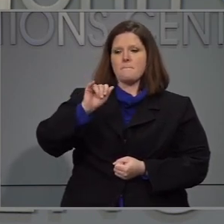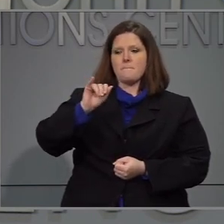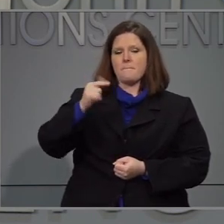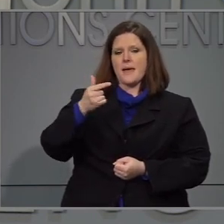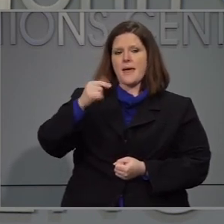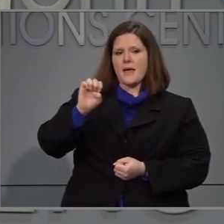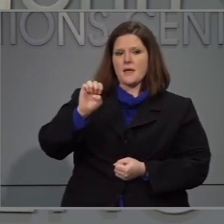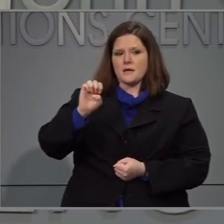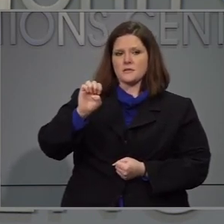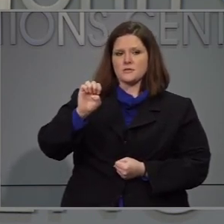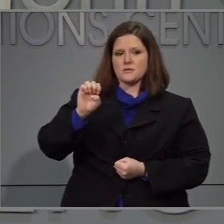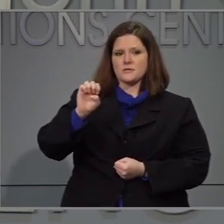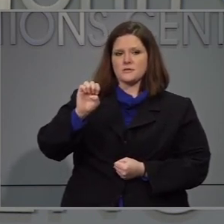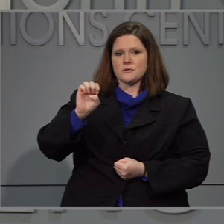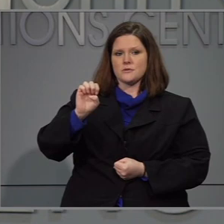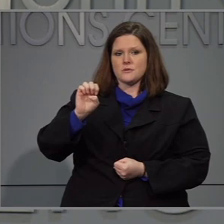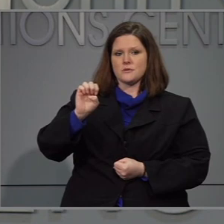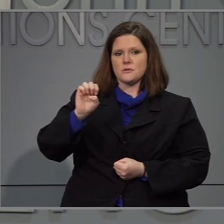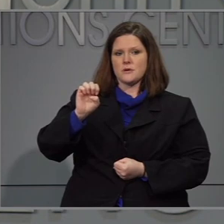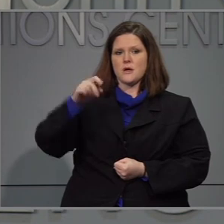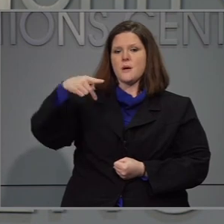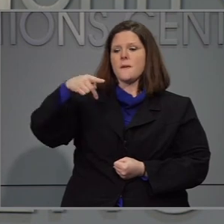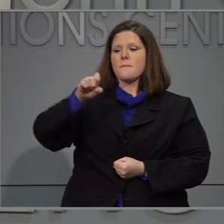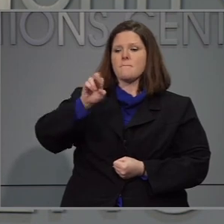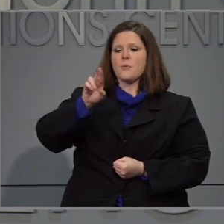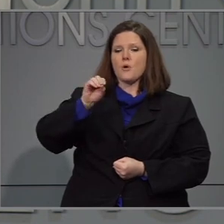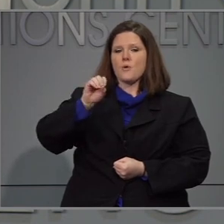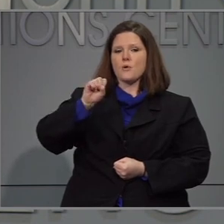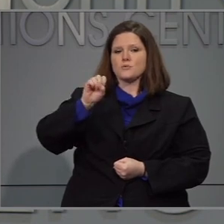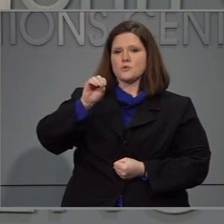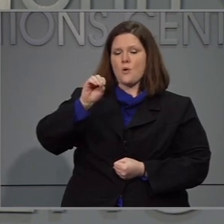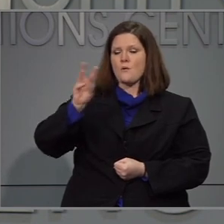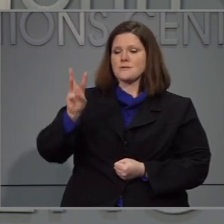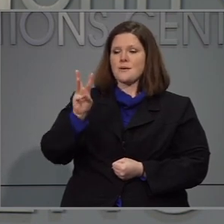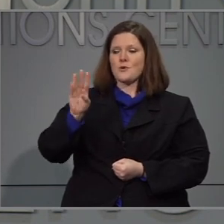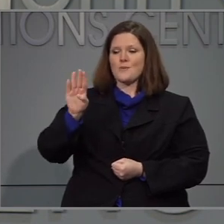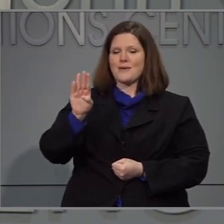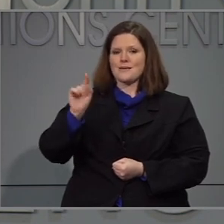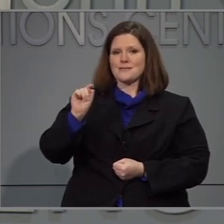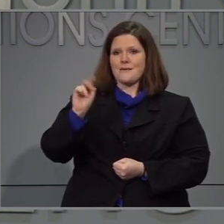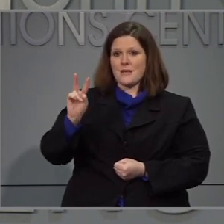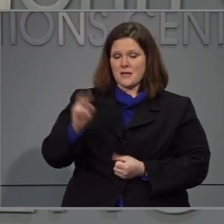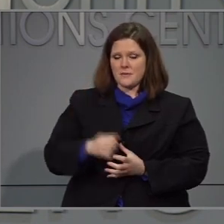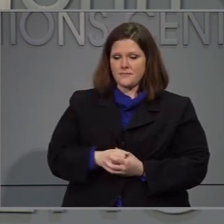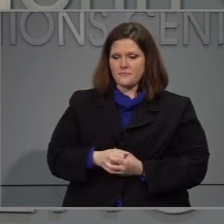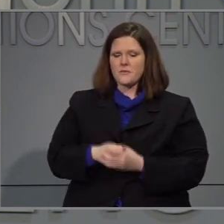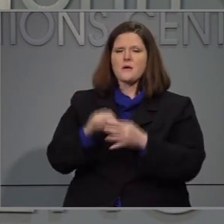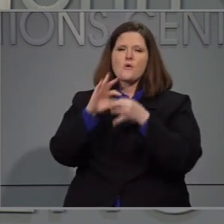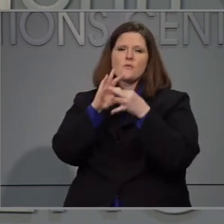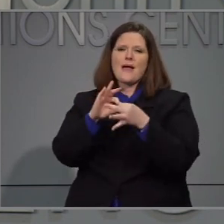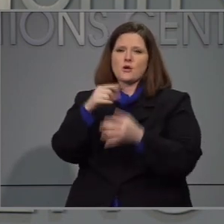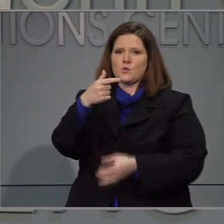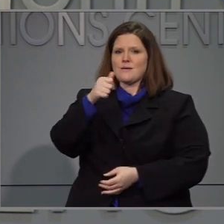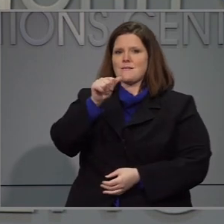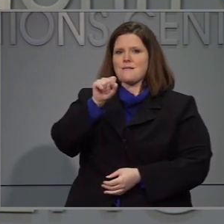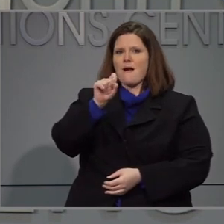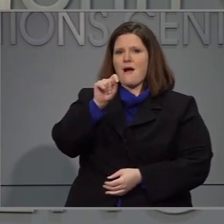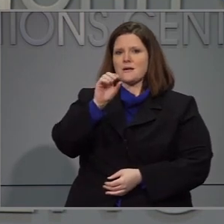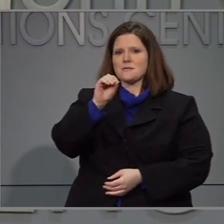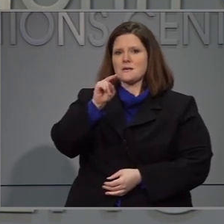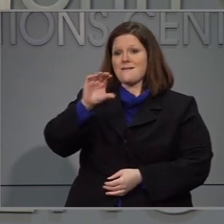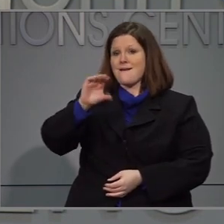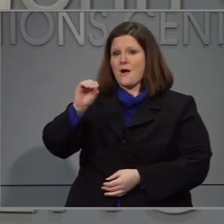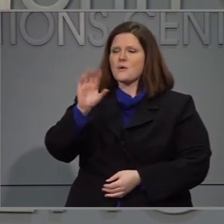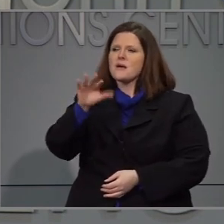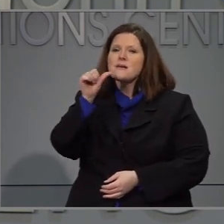Hey, good afternoon, Governor Cooper. This is Paige Peroso from WBTV. Question regarding Gaston County's decision yesterday